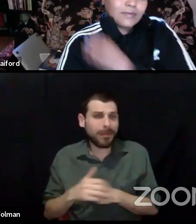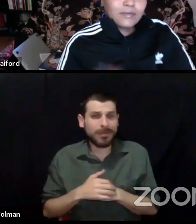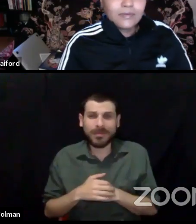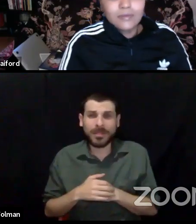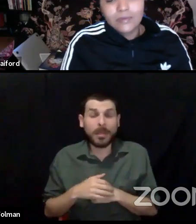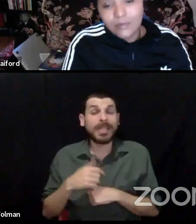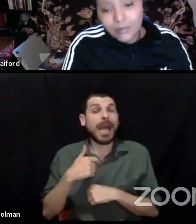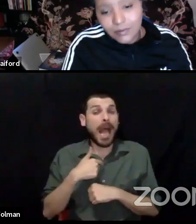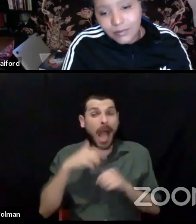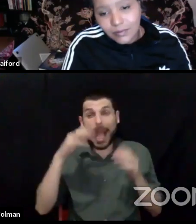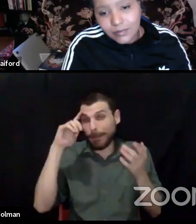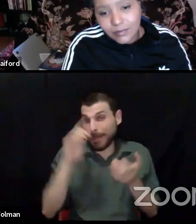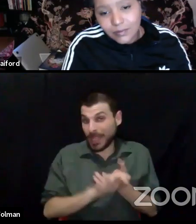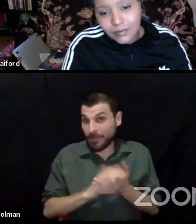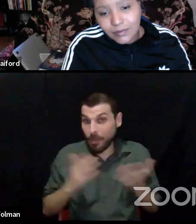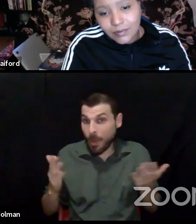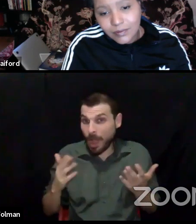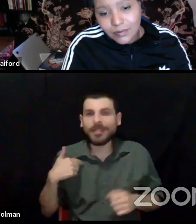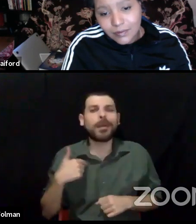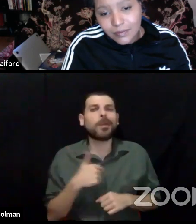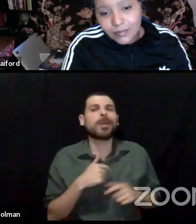that said, the few